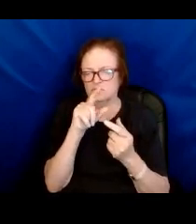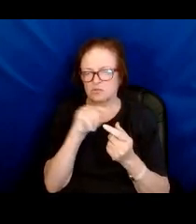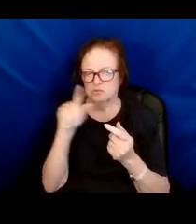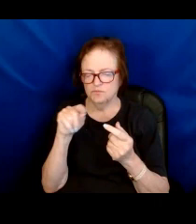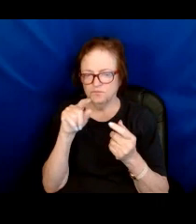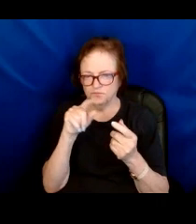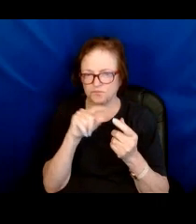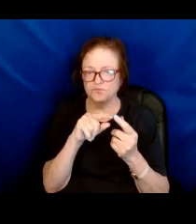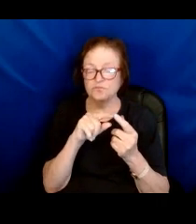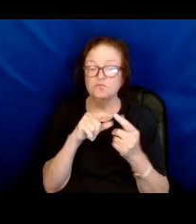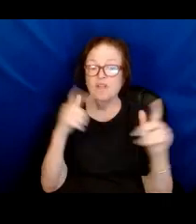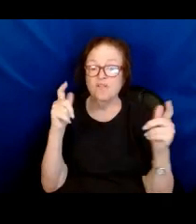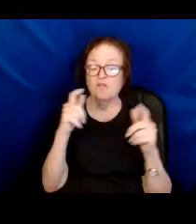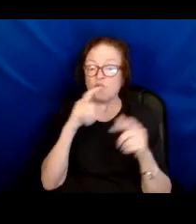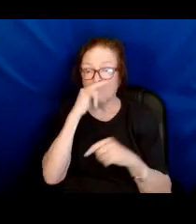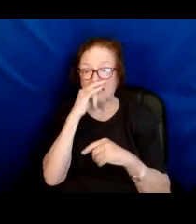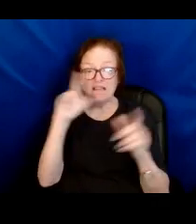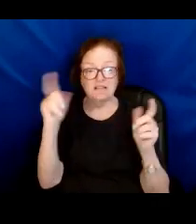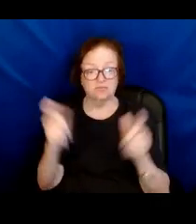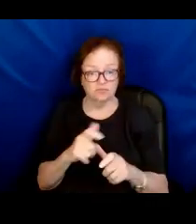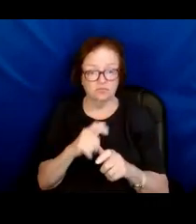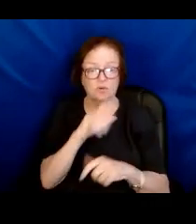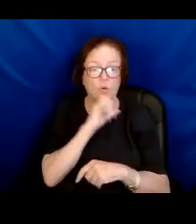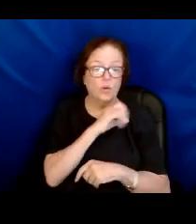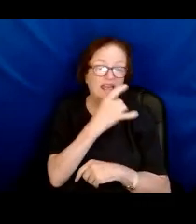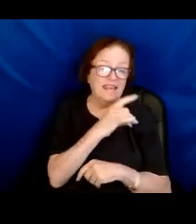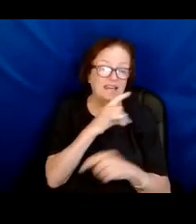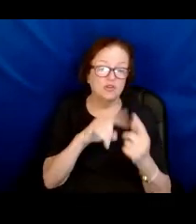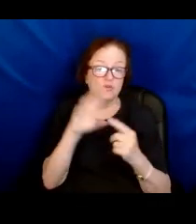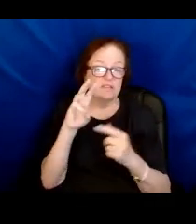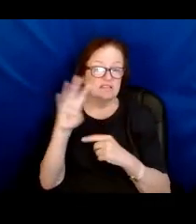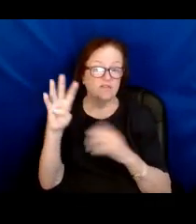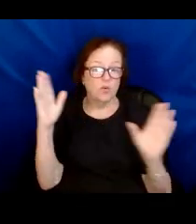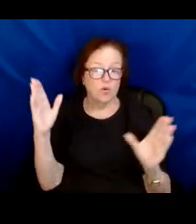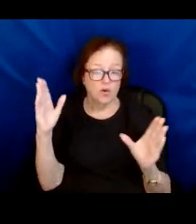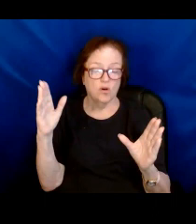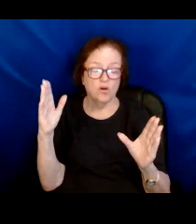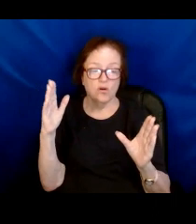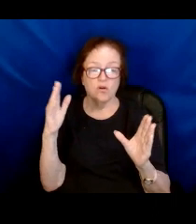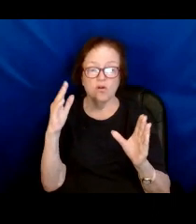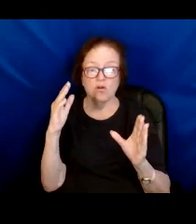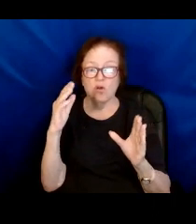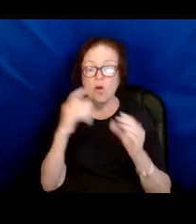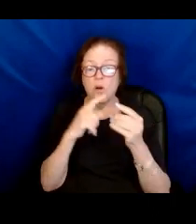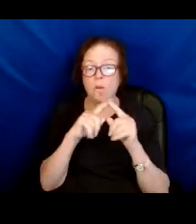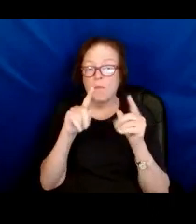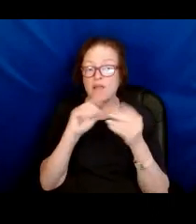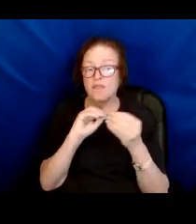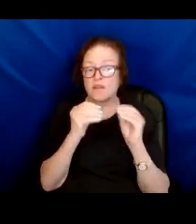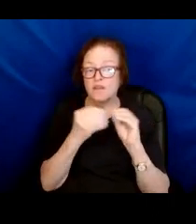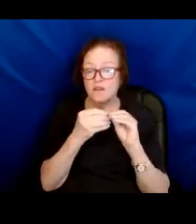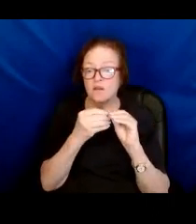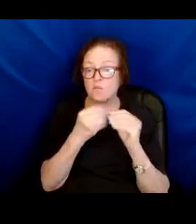also, larger than for adults 18 to 64. Unfortunately, the data set that we use to look at the number of patients in the